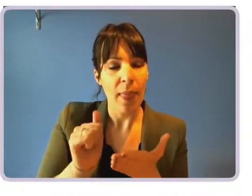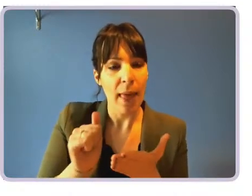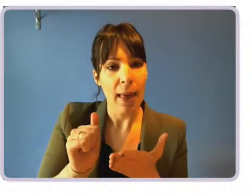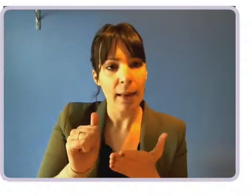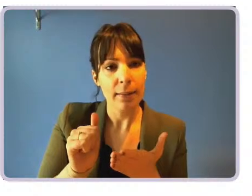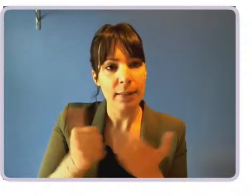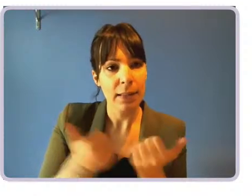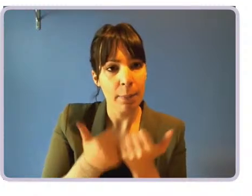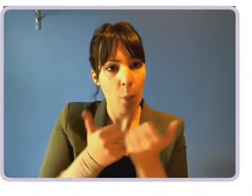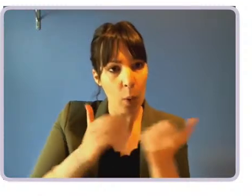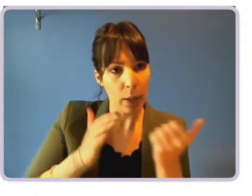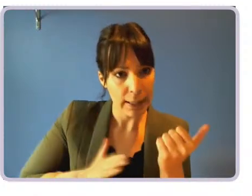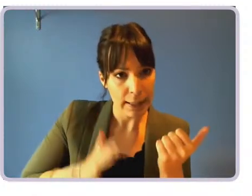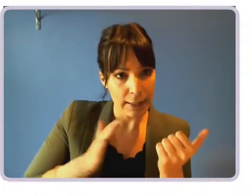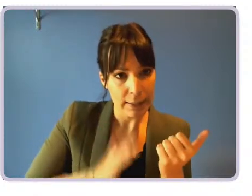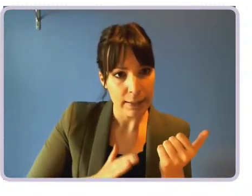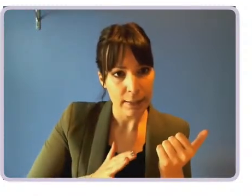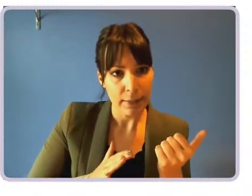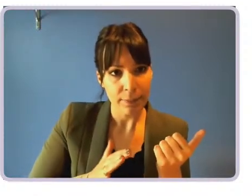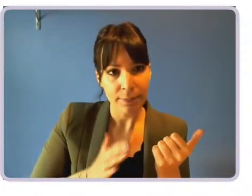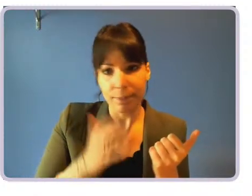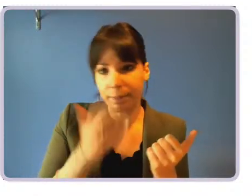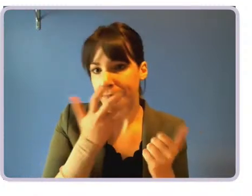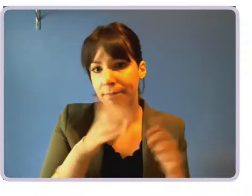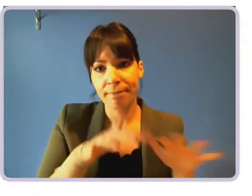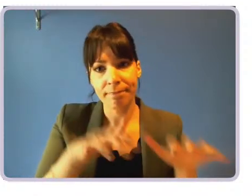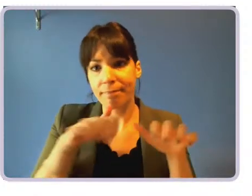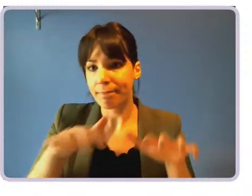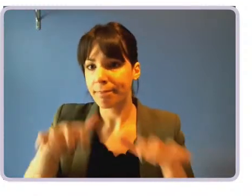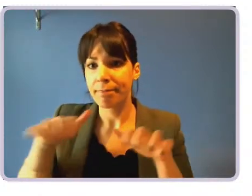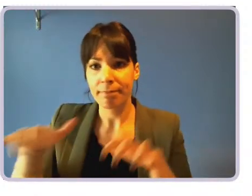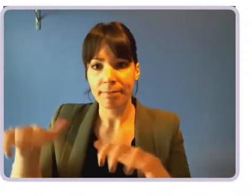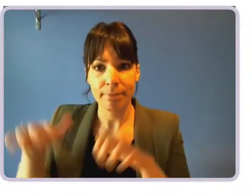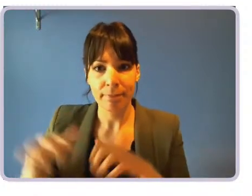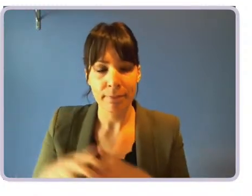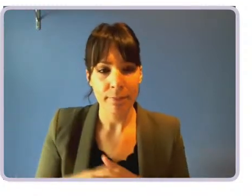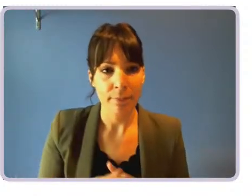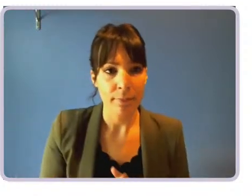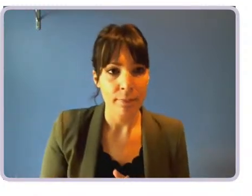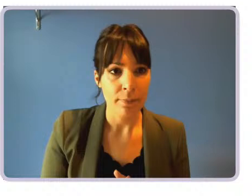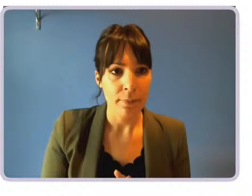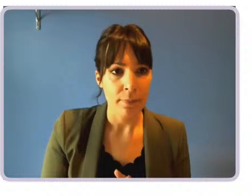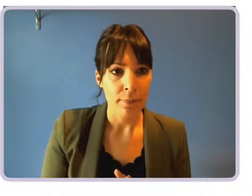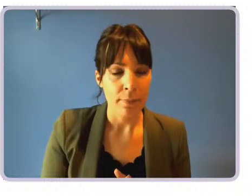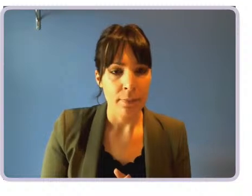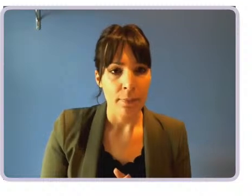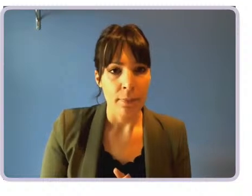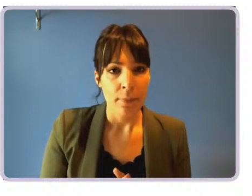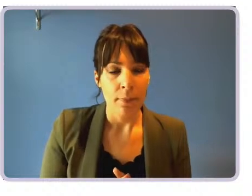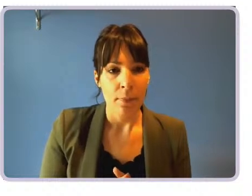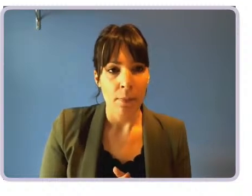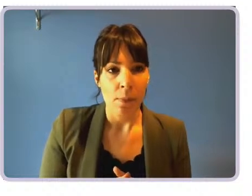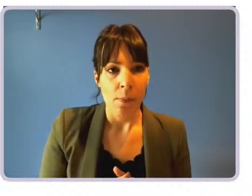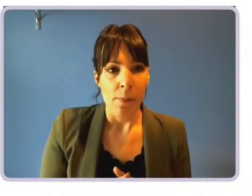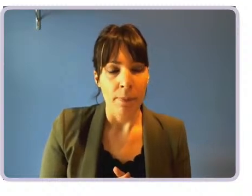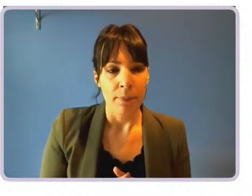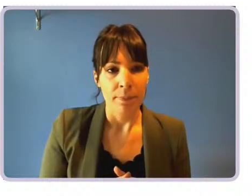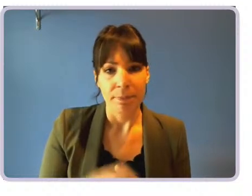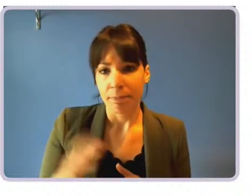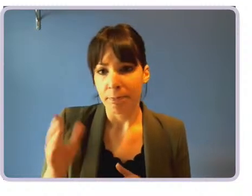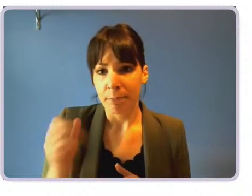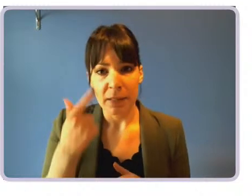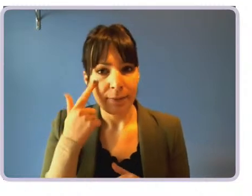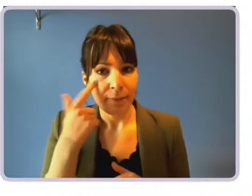for what you need others for in emergencies, address any gaps in your plan through collaboration.